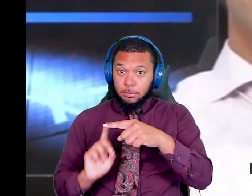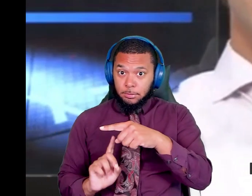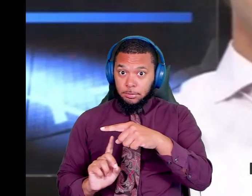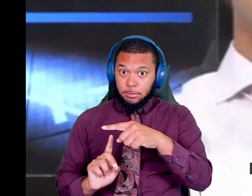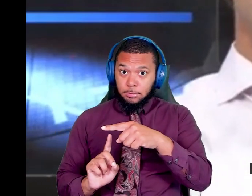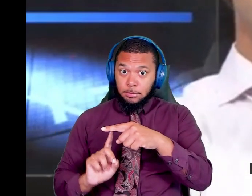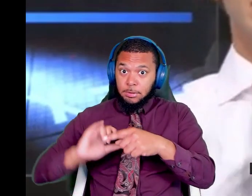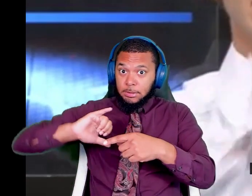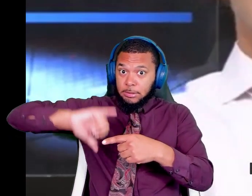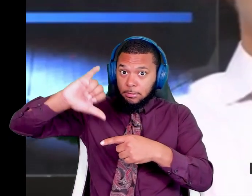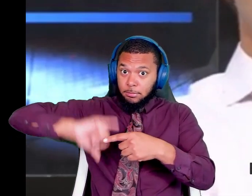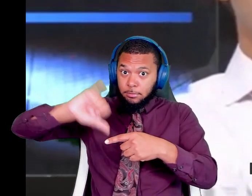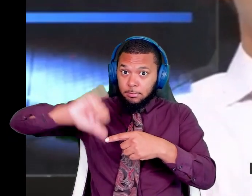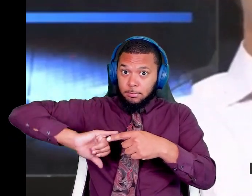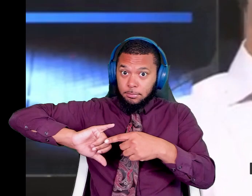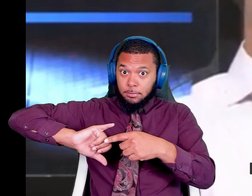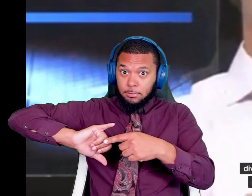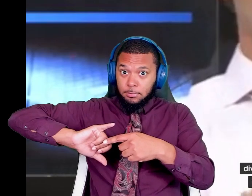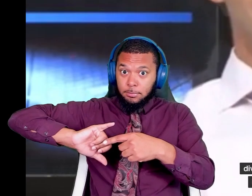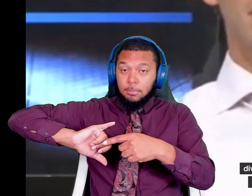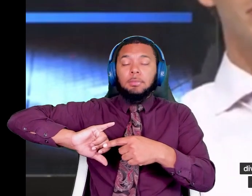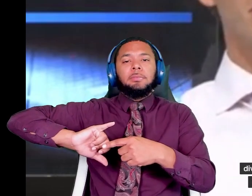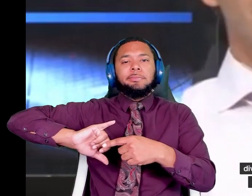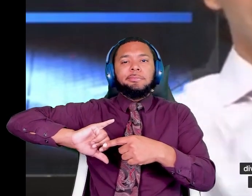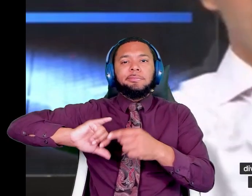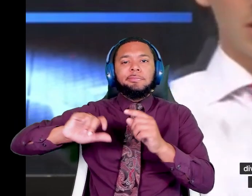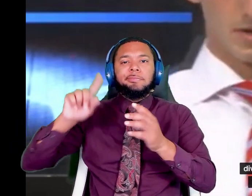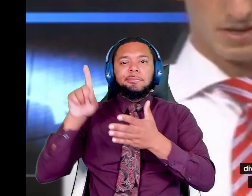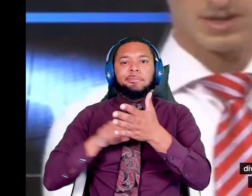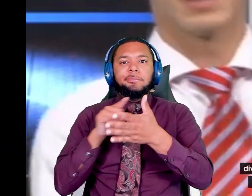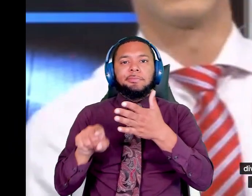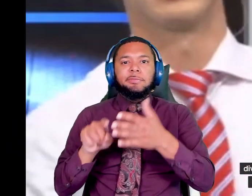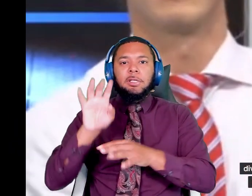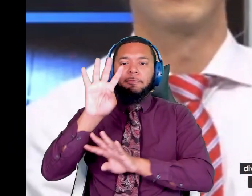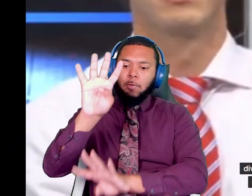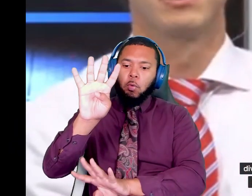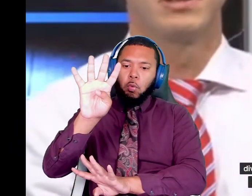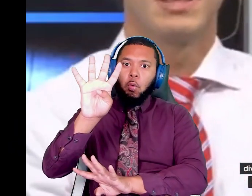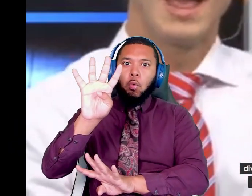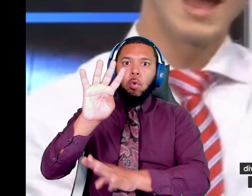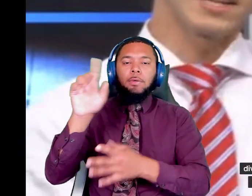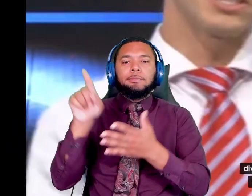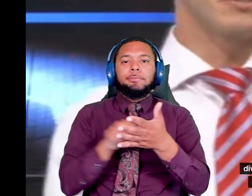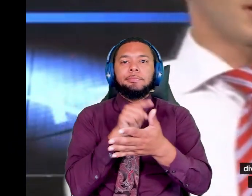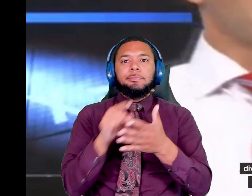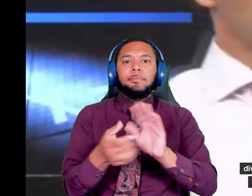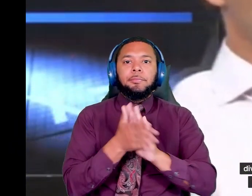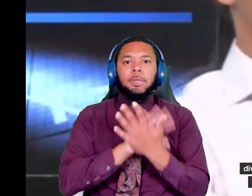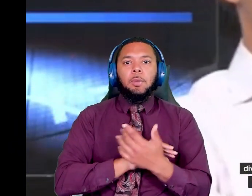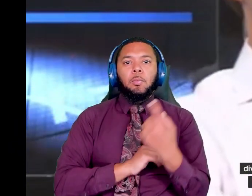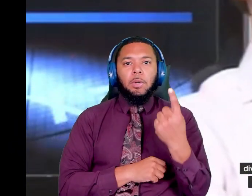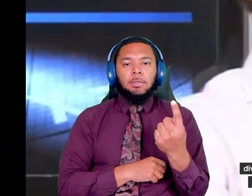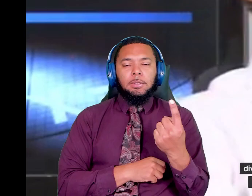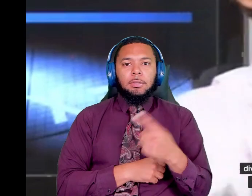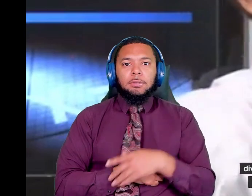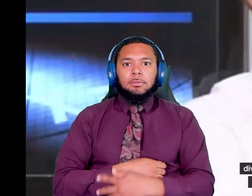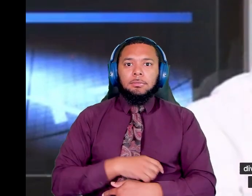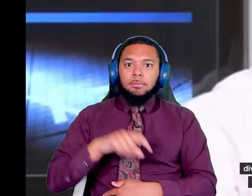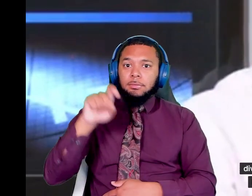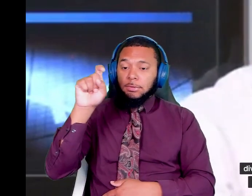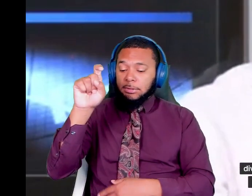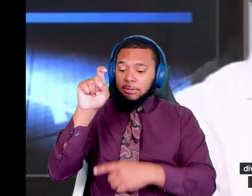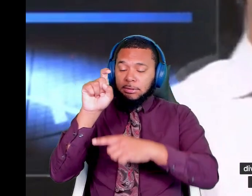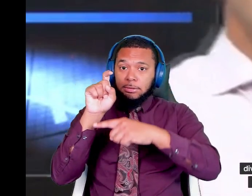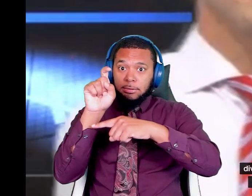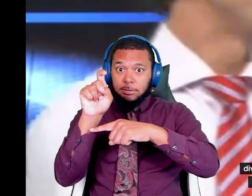the same, they cancel out. 4 divided by 4 is 1, cancels out. X divided by x